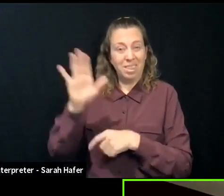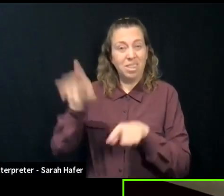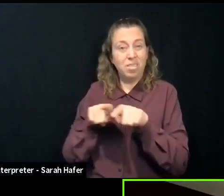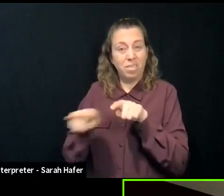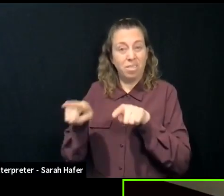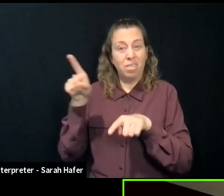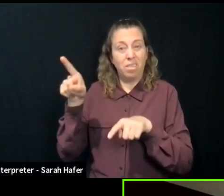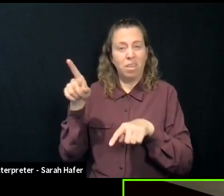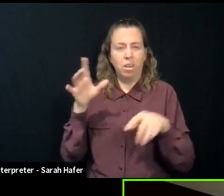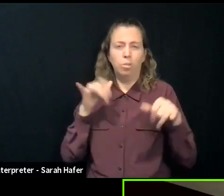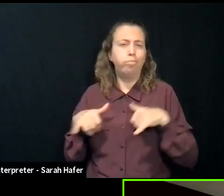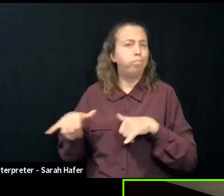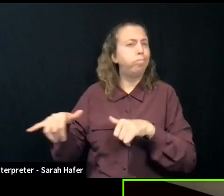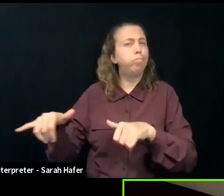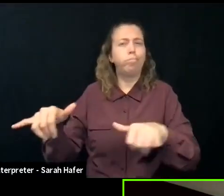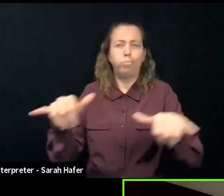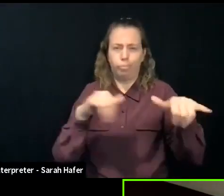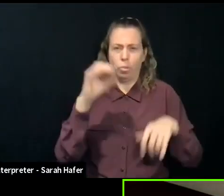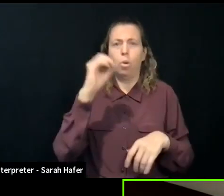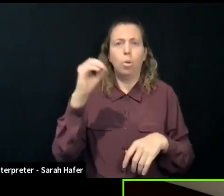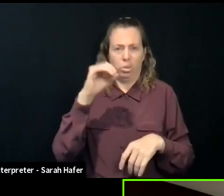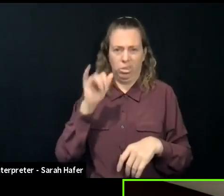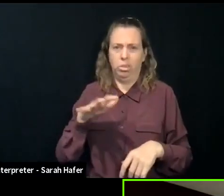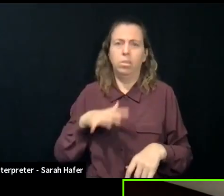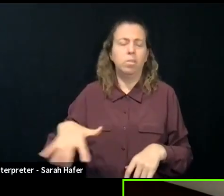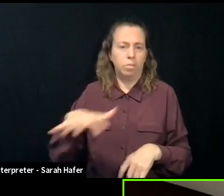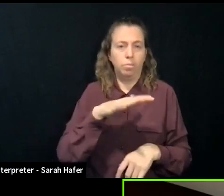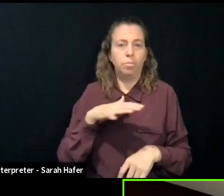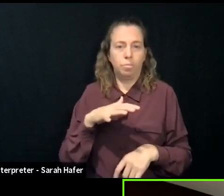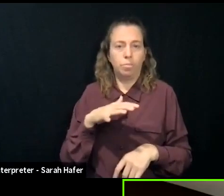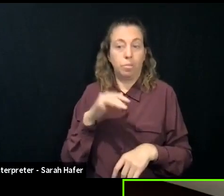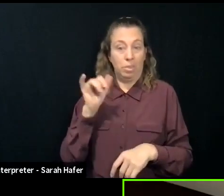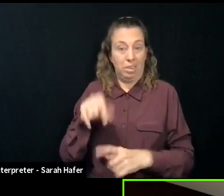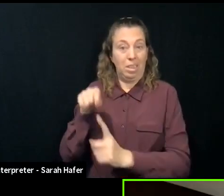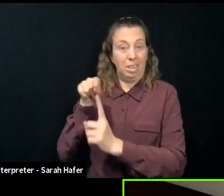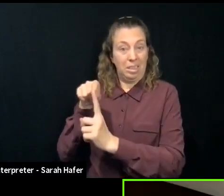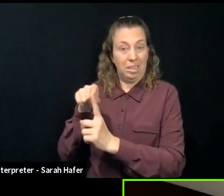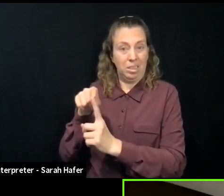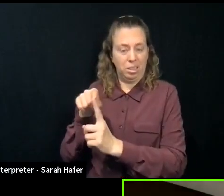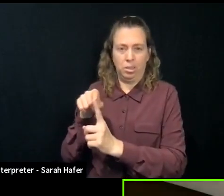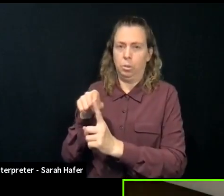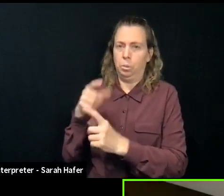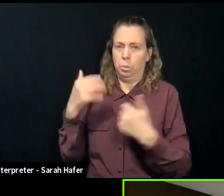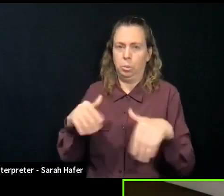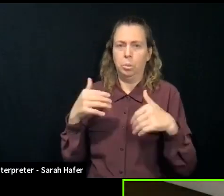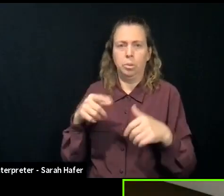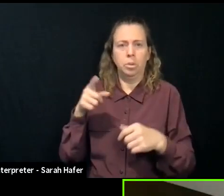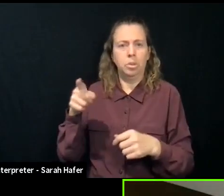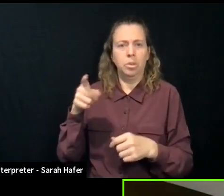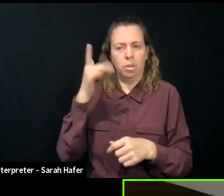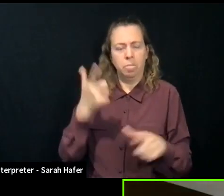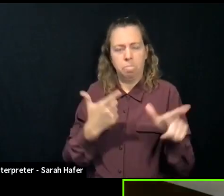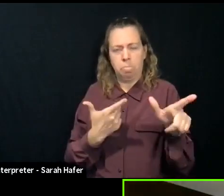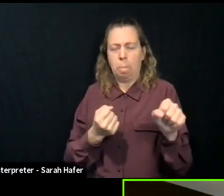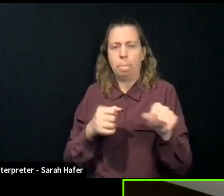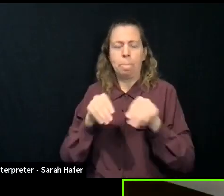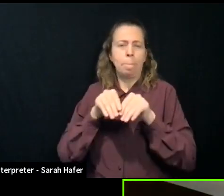that variant, the thing that's really special about it is that it spreads a lot more easily, 50